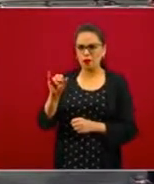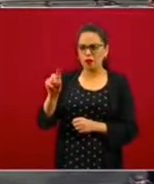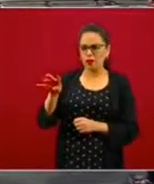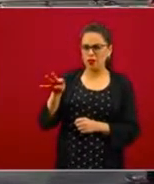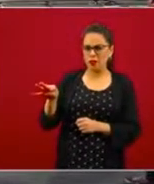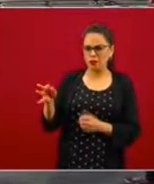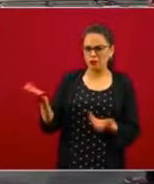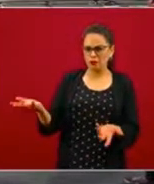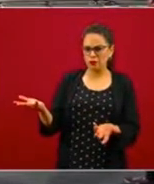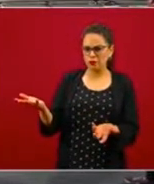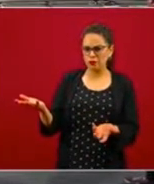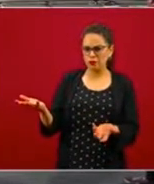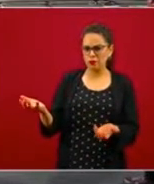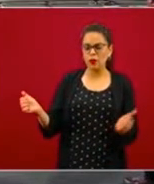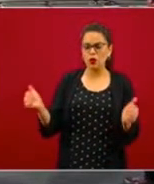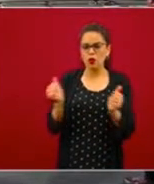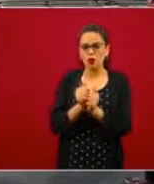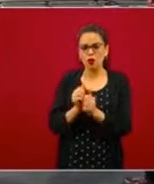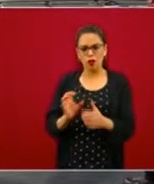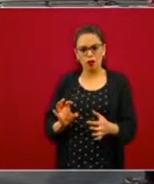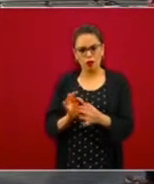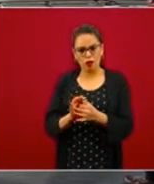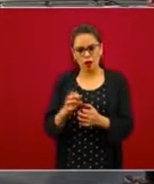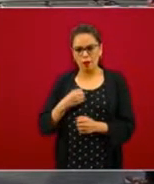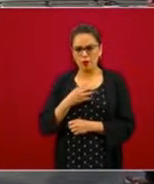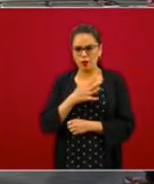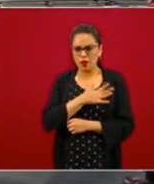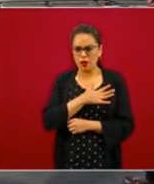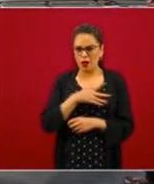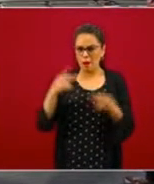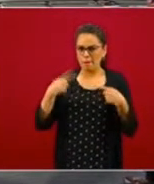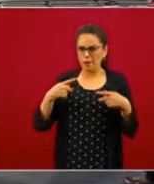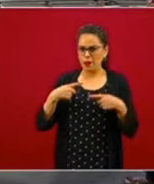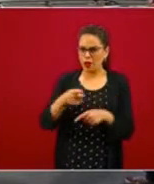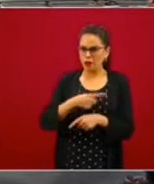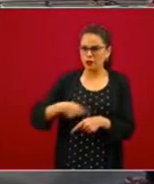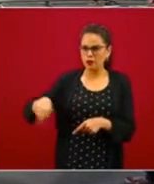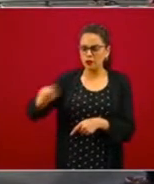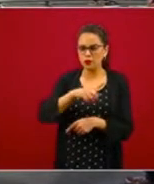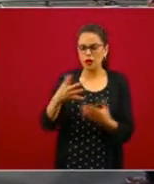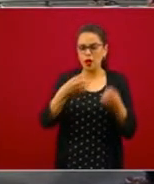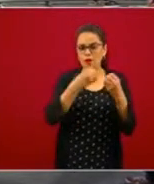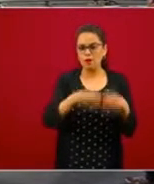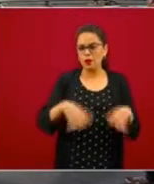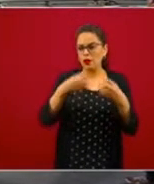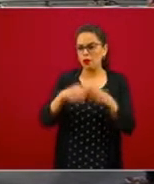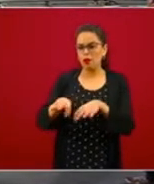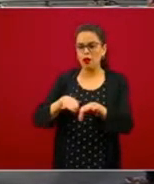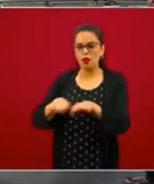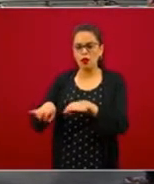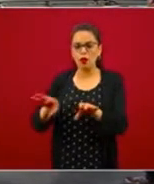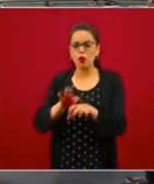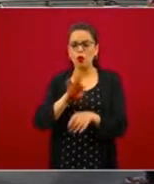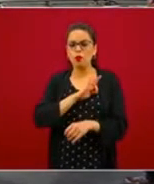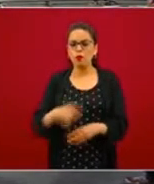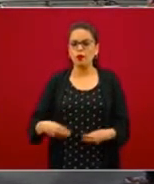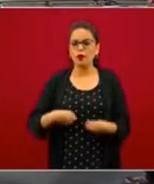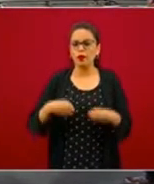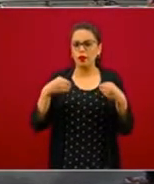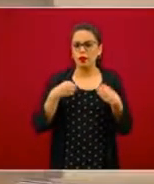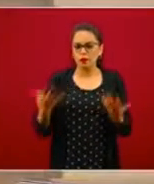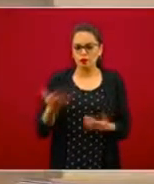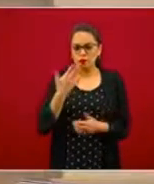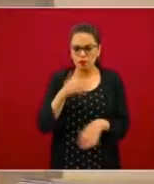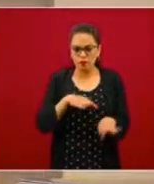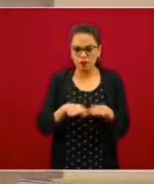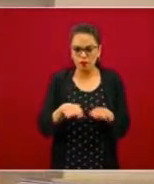frente al bienestar COVID-19 general de las personas que empiezan a perder versus the general medios de stability of subsistencia people who y que la lose salud también se their puede ver life afectada en un